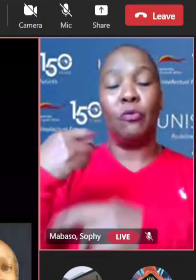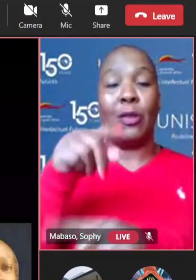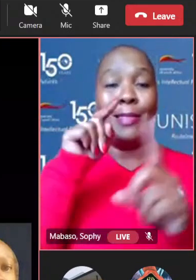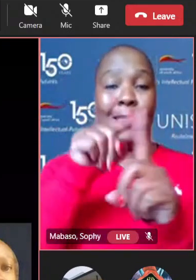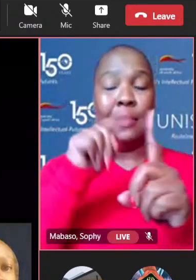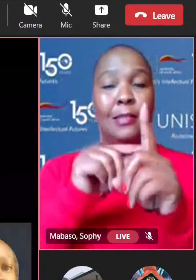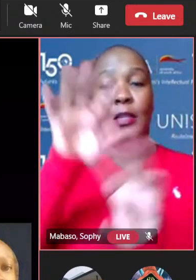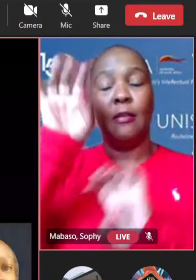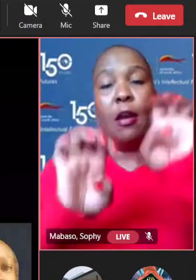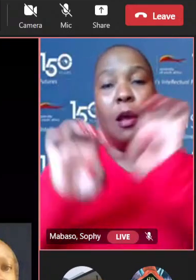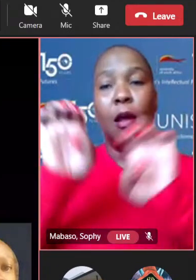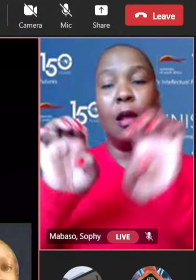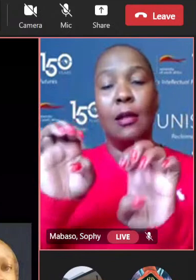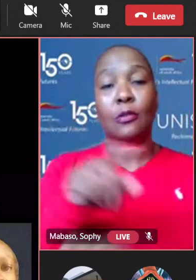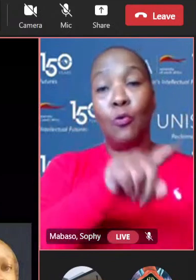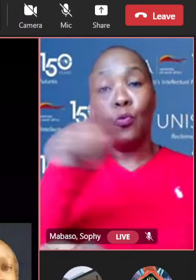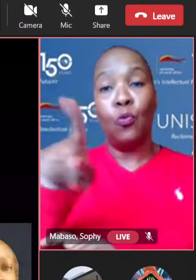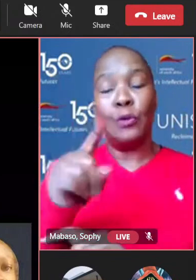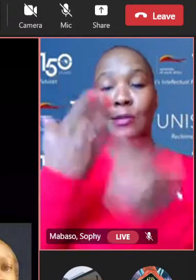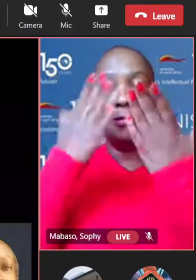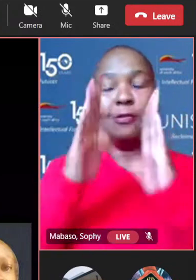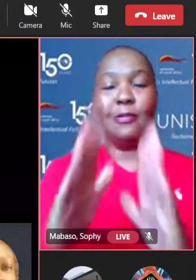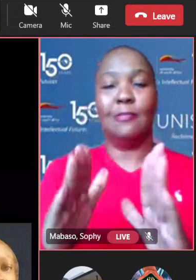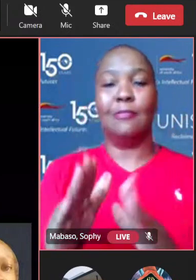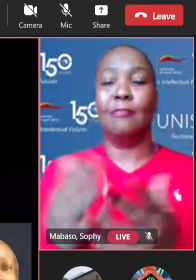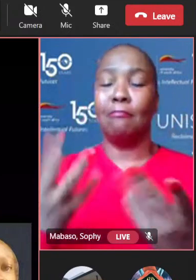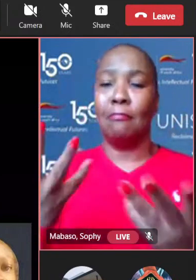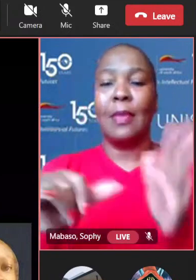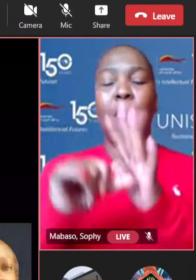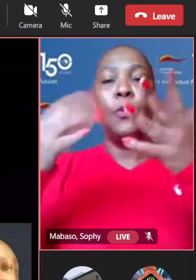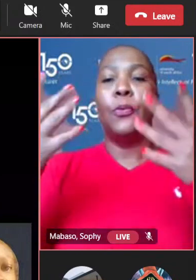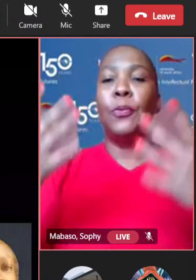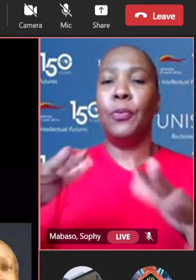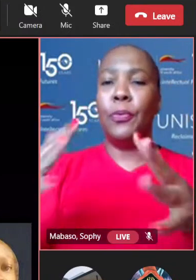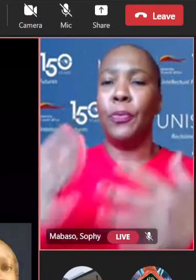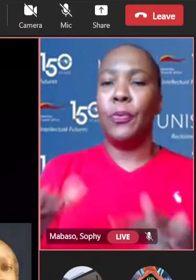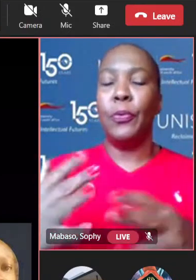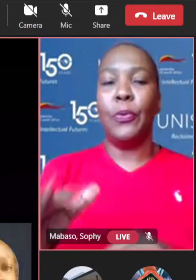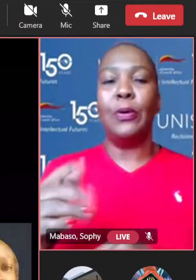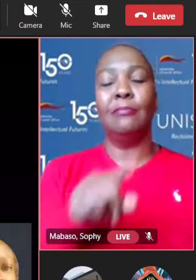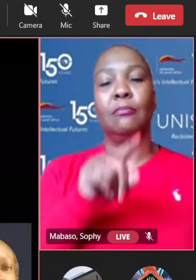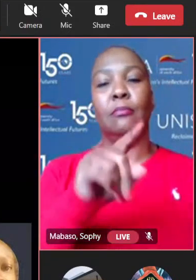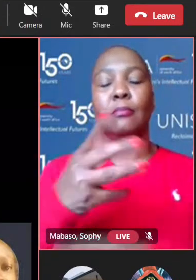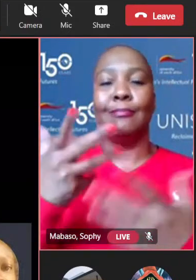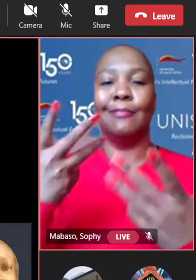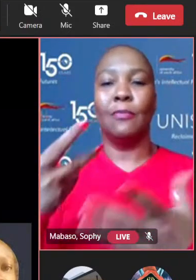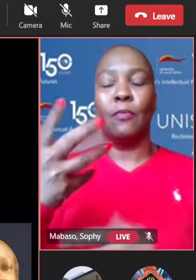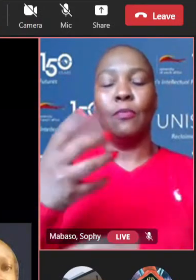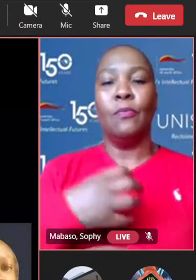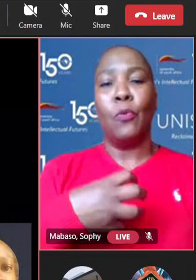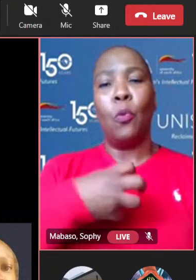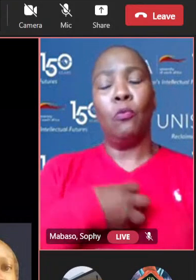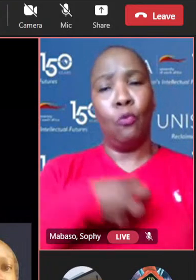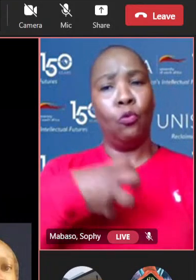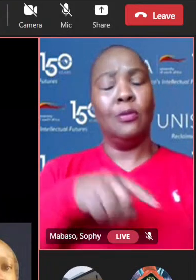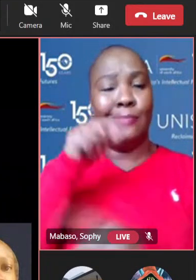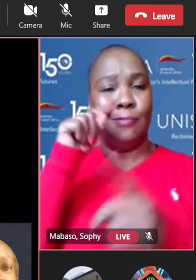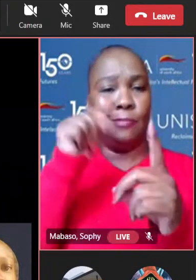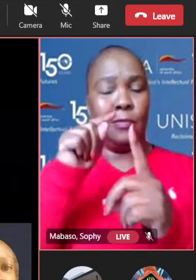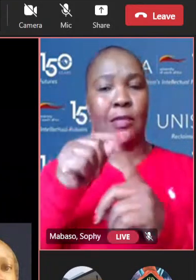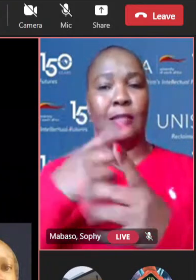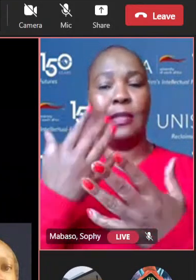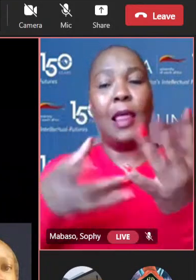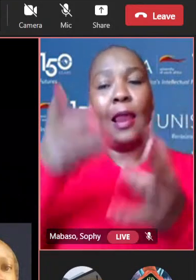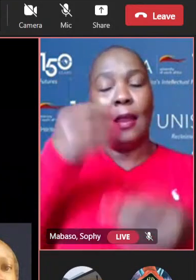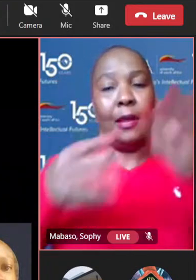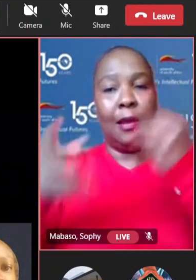evaluation are you, the students. So it's very important that you really own up this learning process,